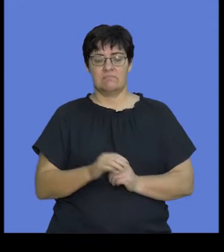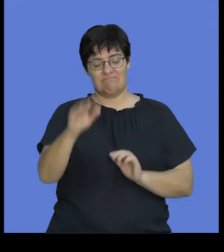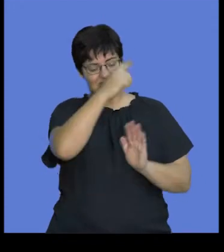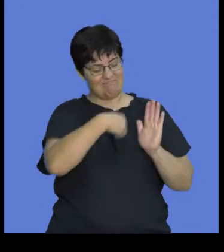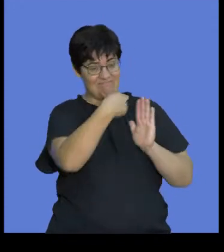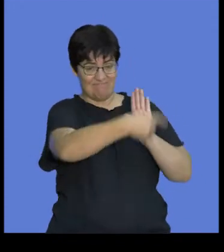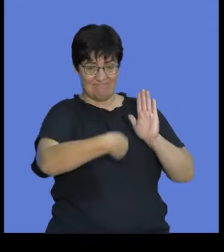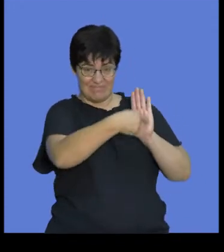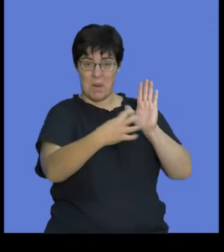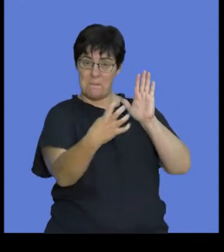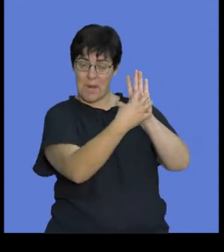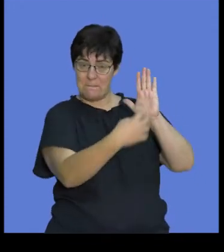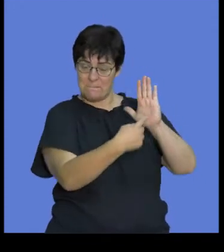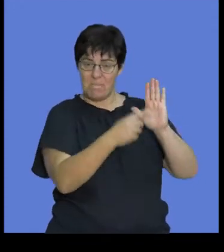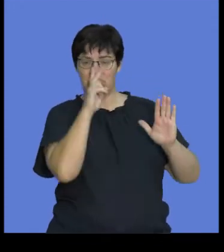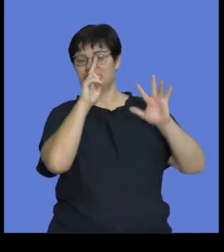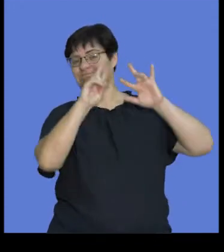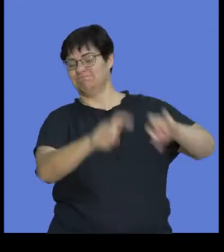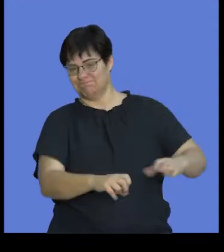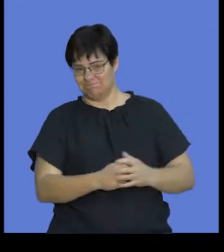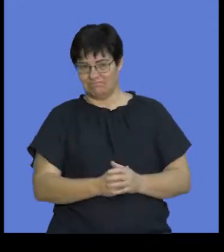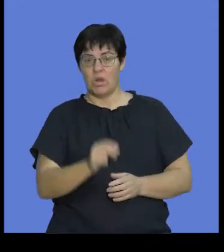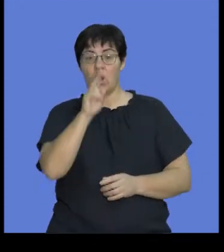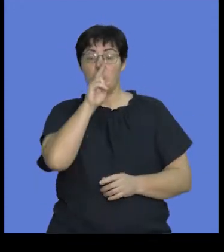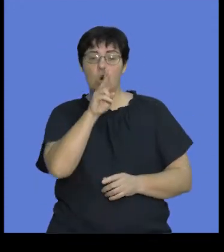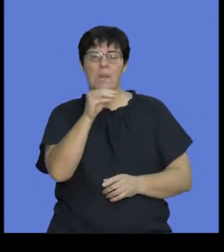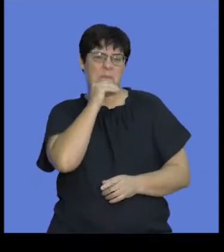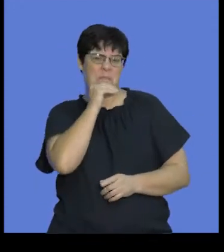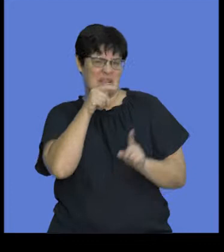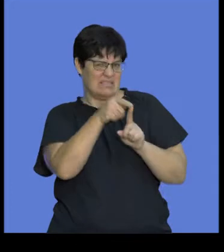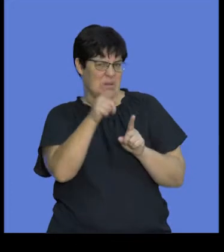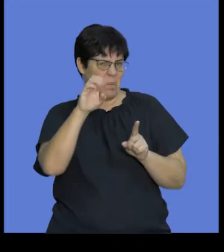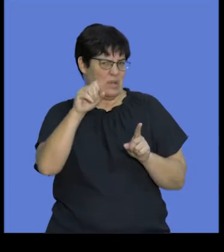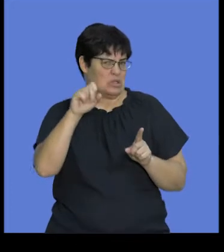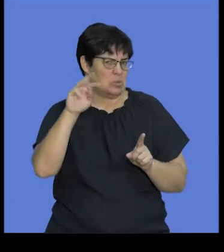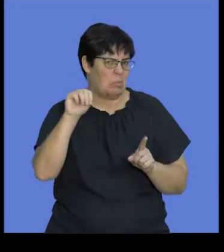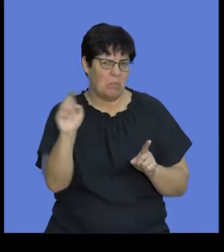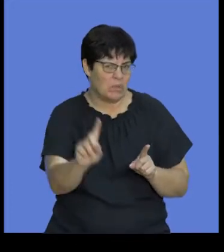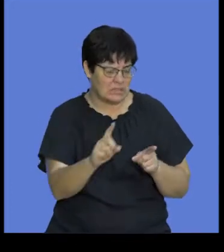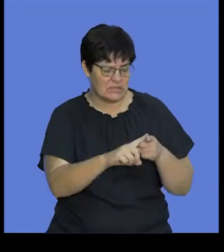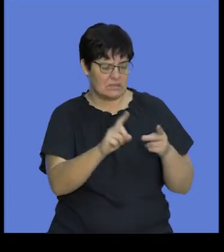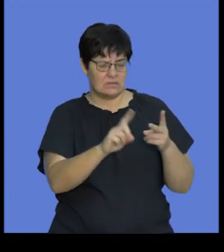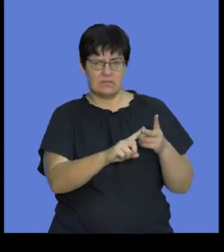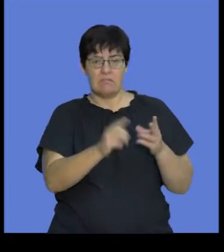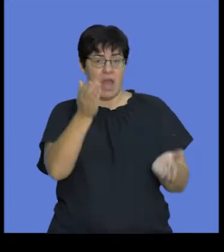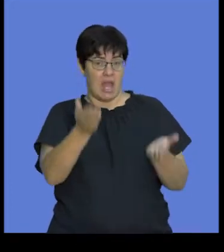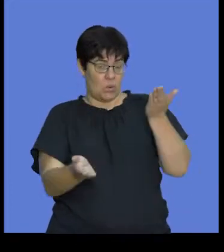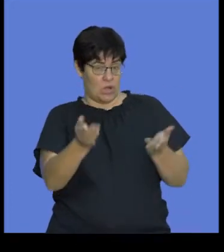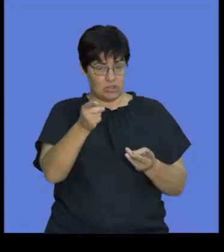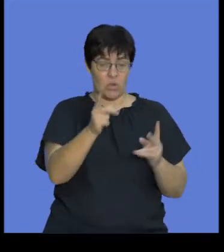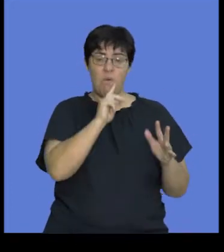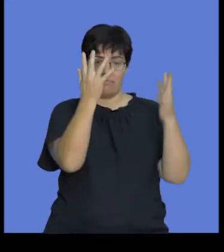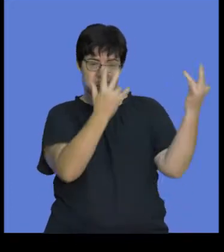this is what we're going to look at through this section, okay? We're going to look at the definition of momentum. We're going to look at the equation, because